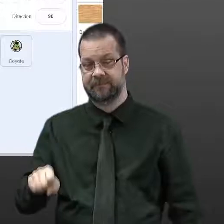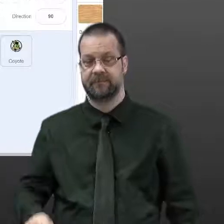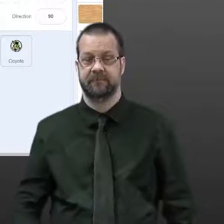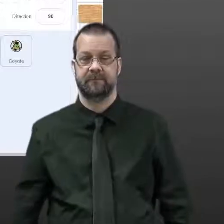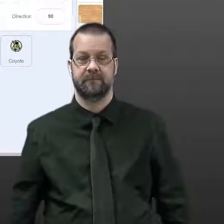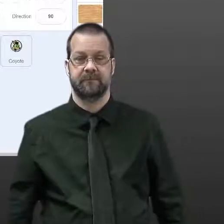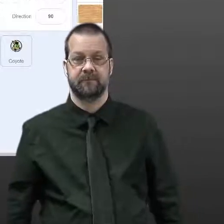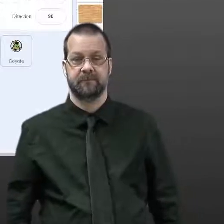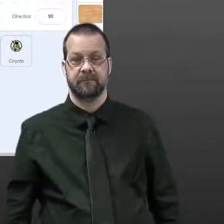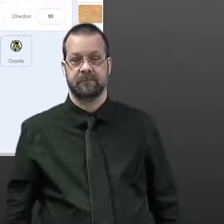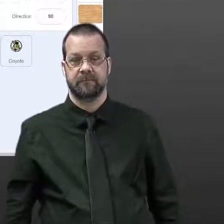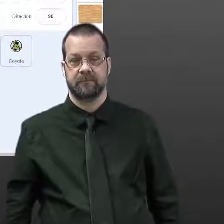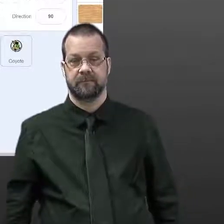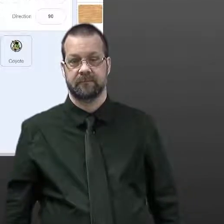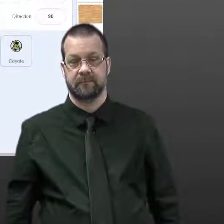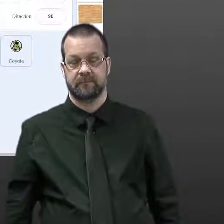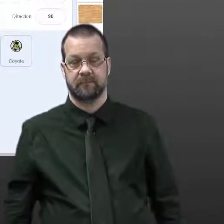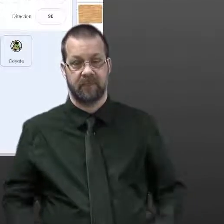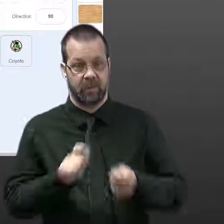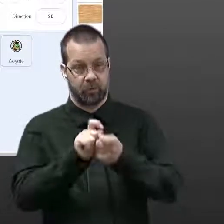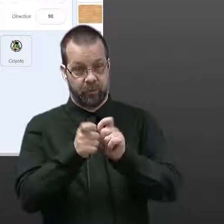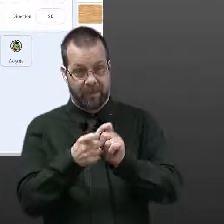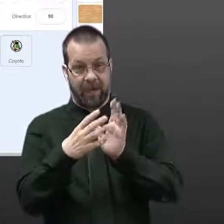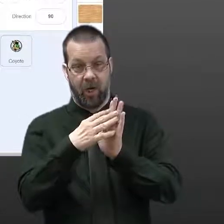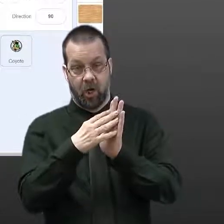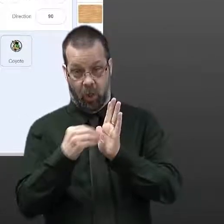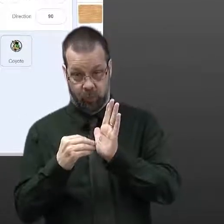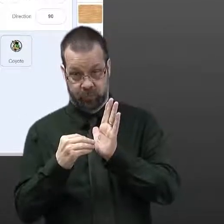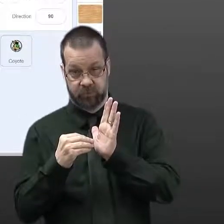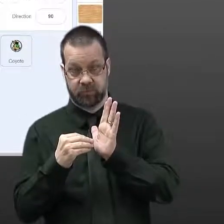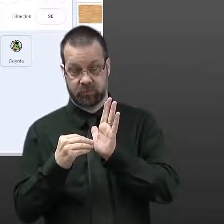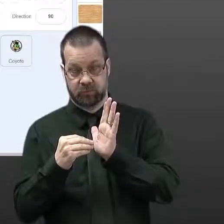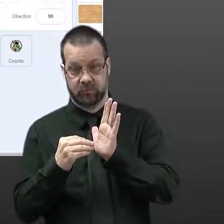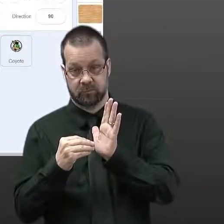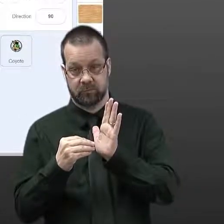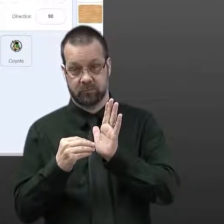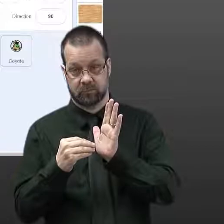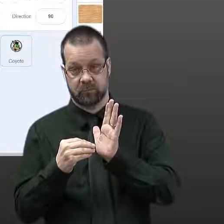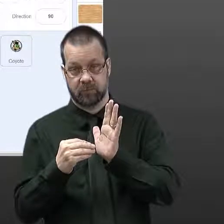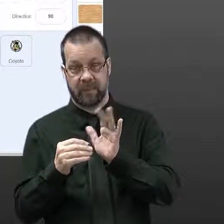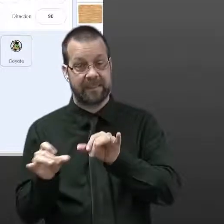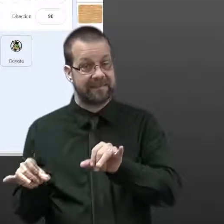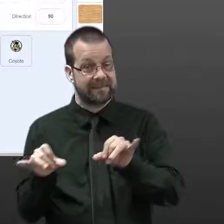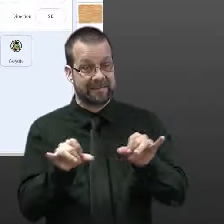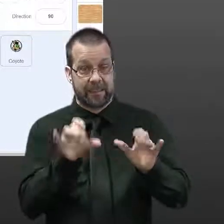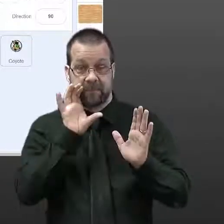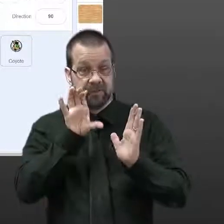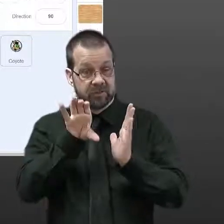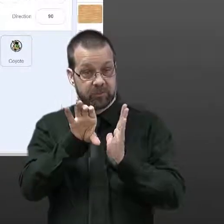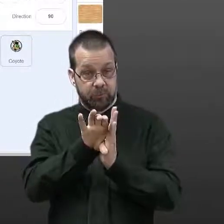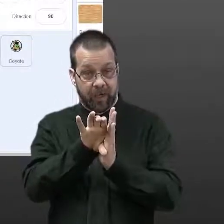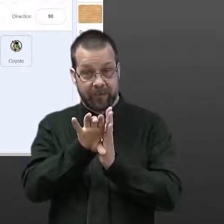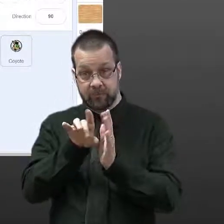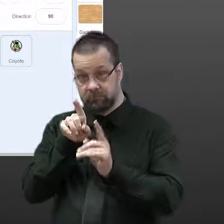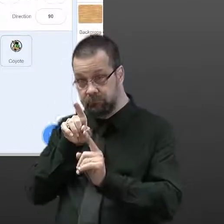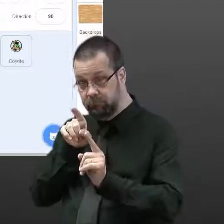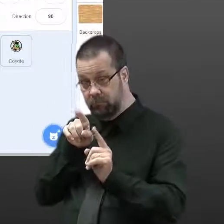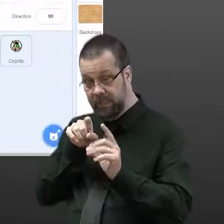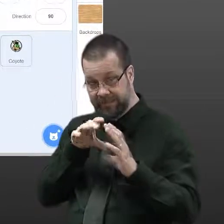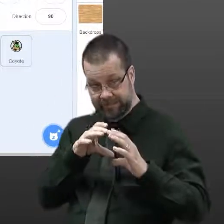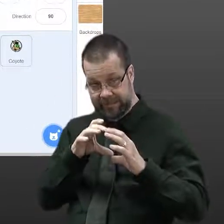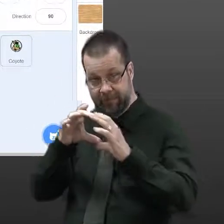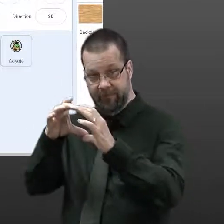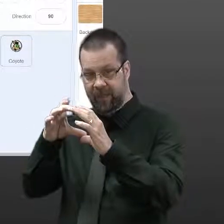shooting to yes. The next thing that we want to do is create a clone. So we're not going to shoot the same